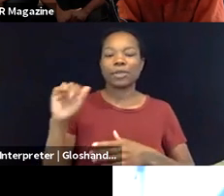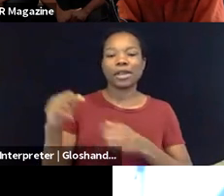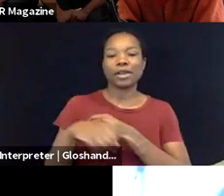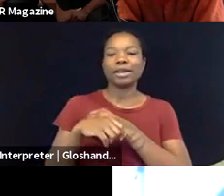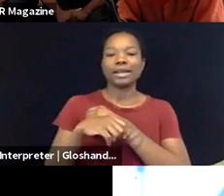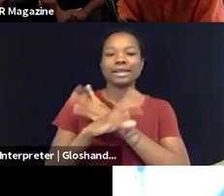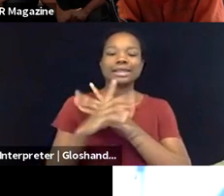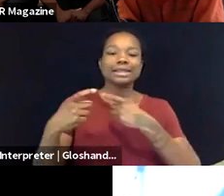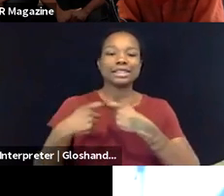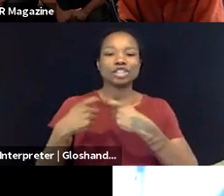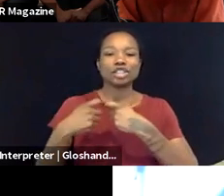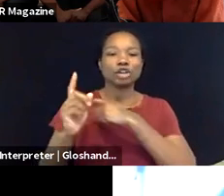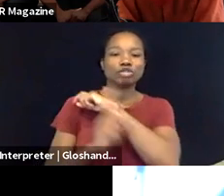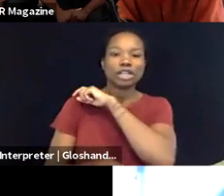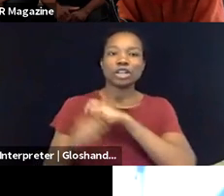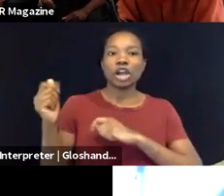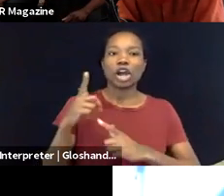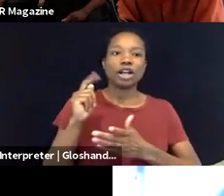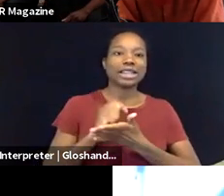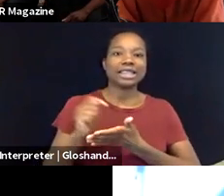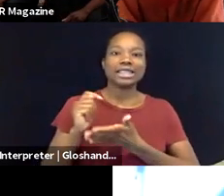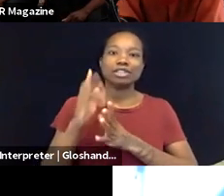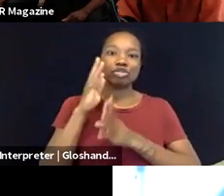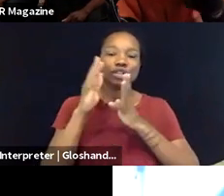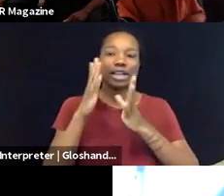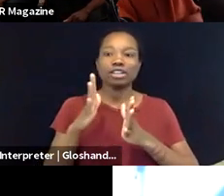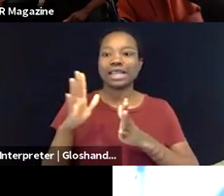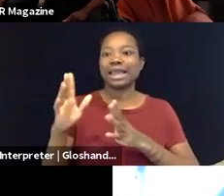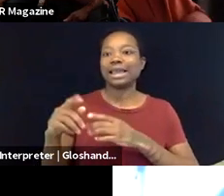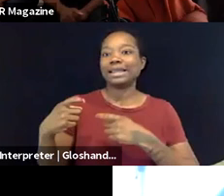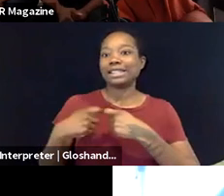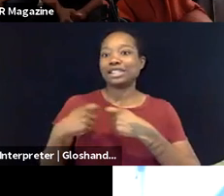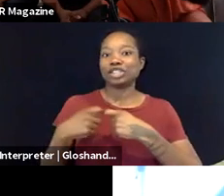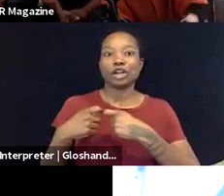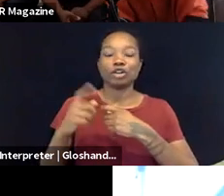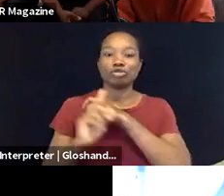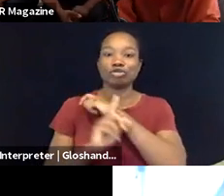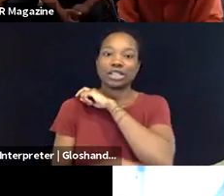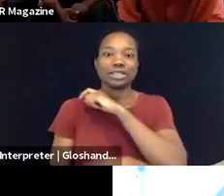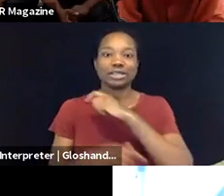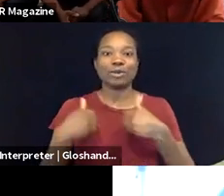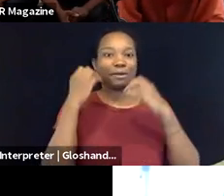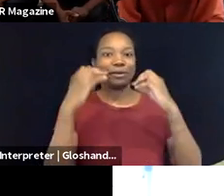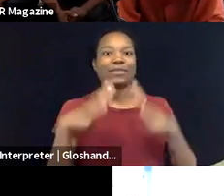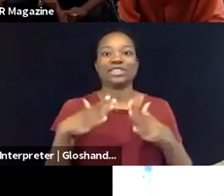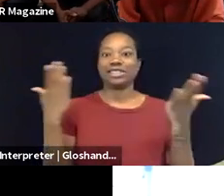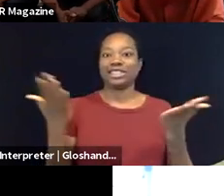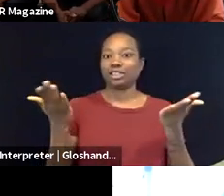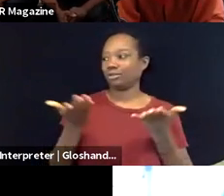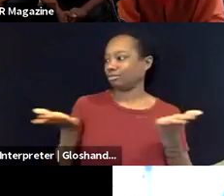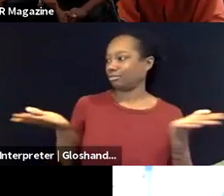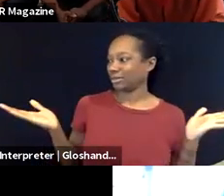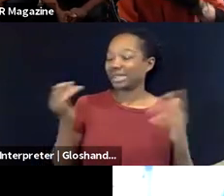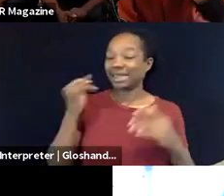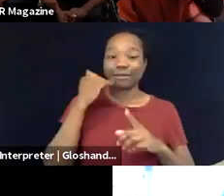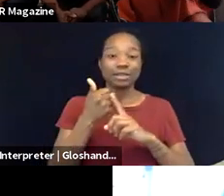the thesis creators and all the digital trash cans. All your professors are right here. And also, if you're in AKKdemia, invite